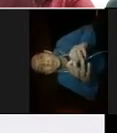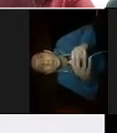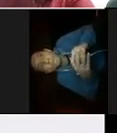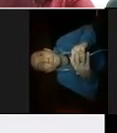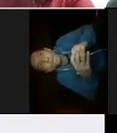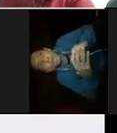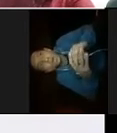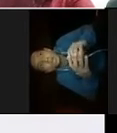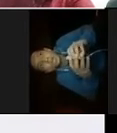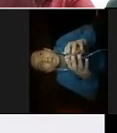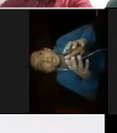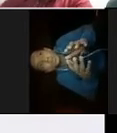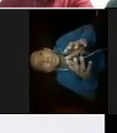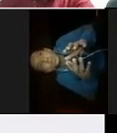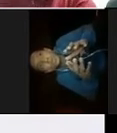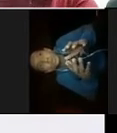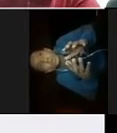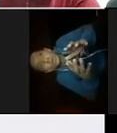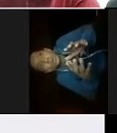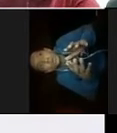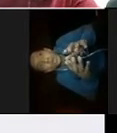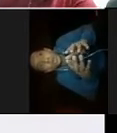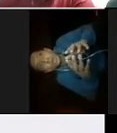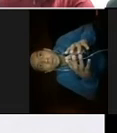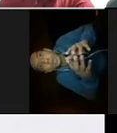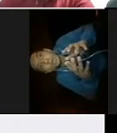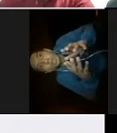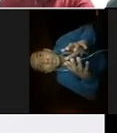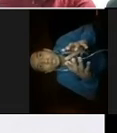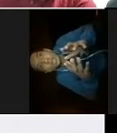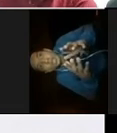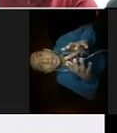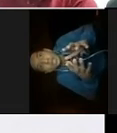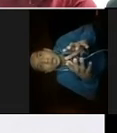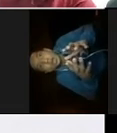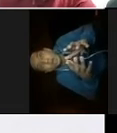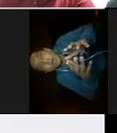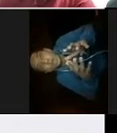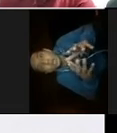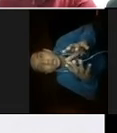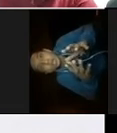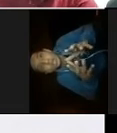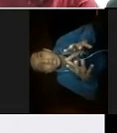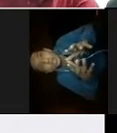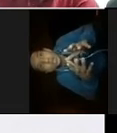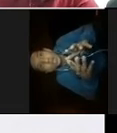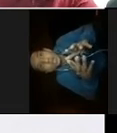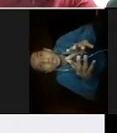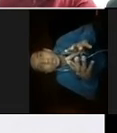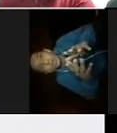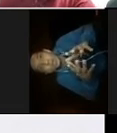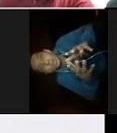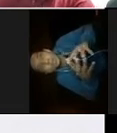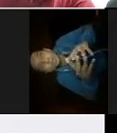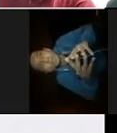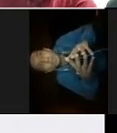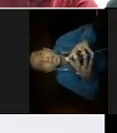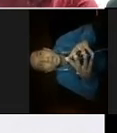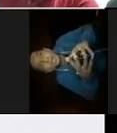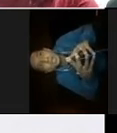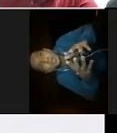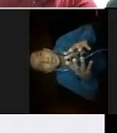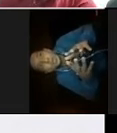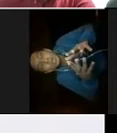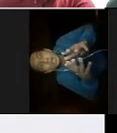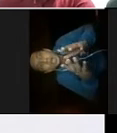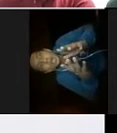and animal. Organic crops will also help in biological recycling of agricultural and animal waste.